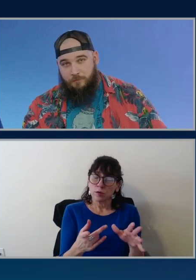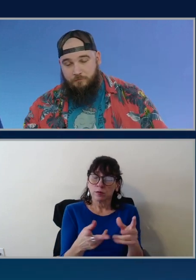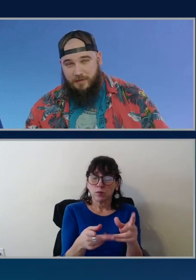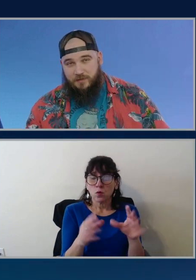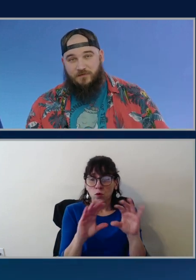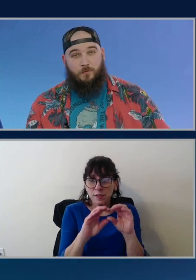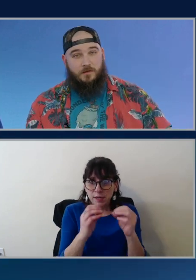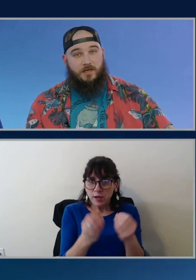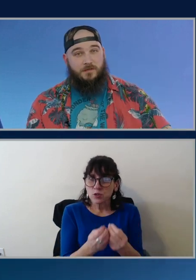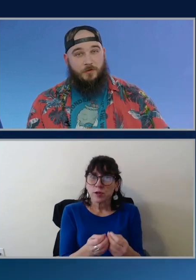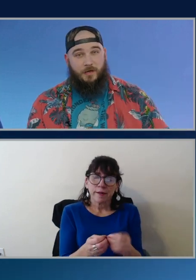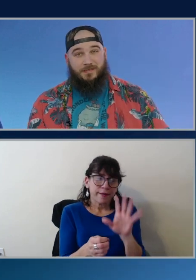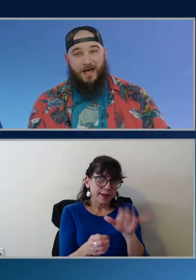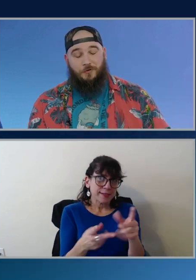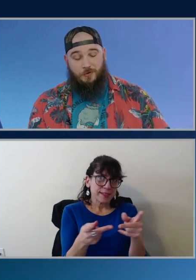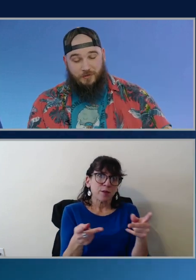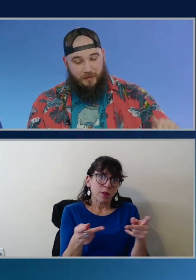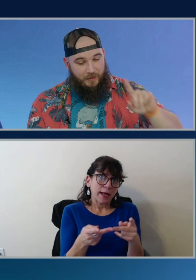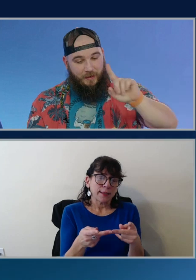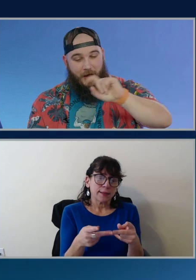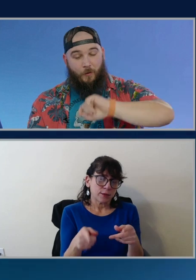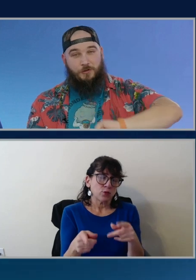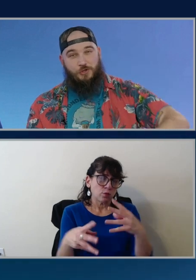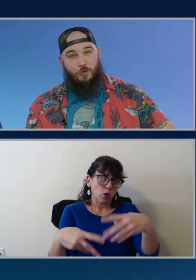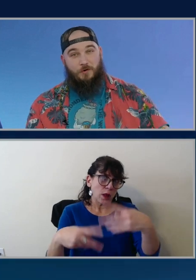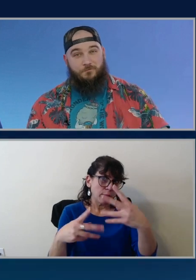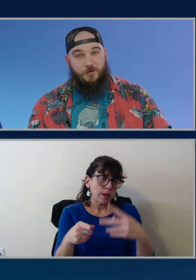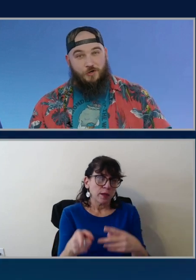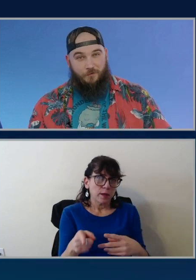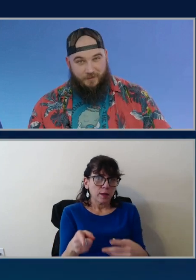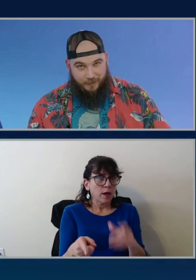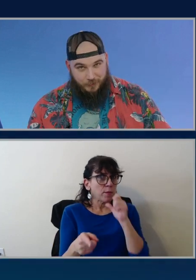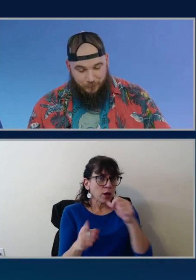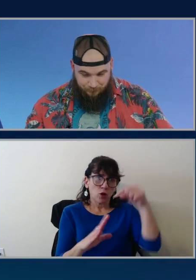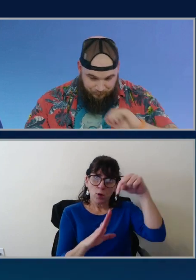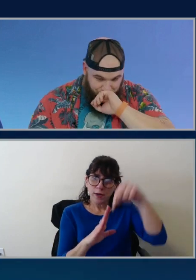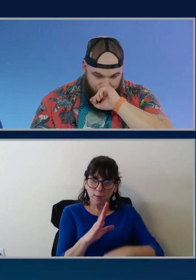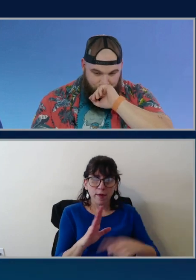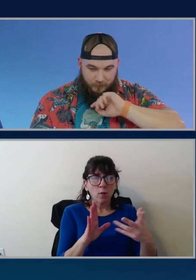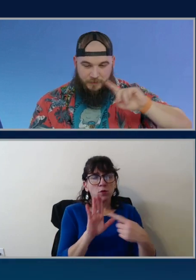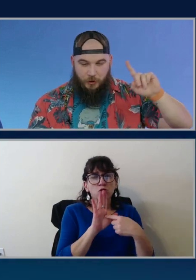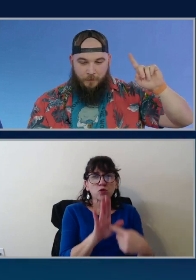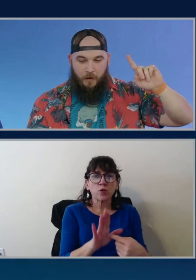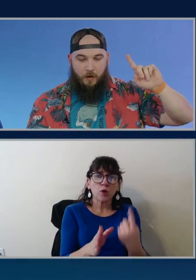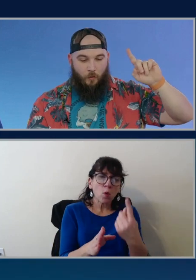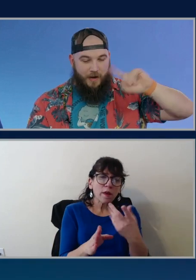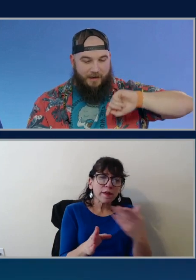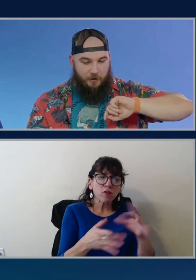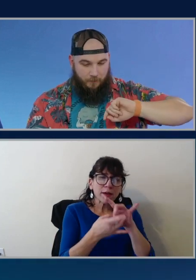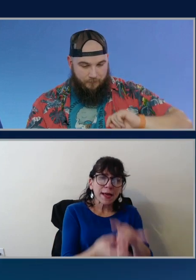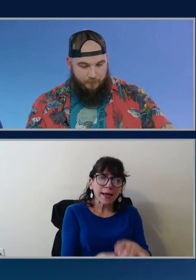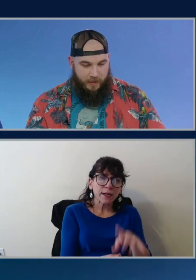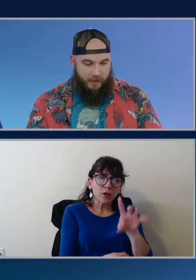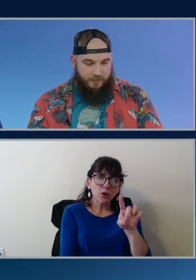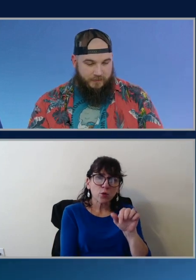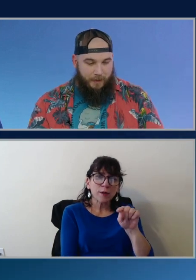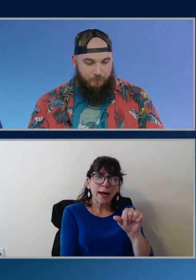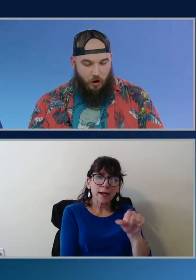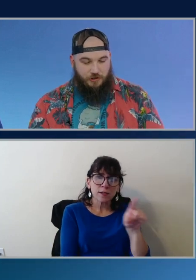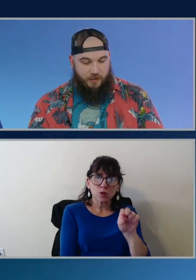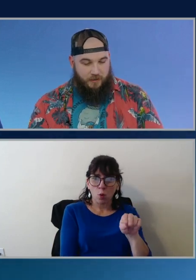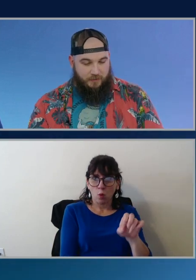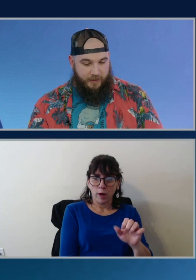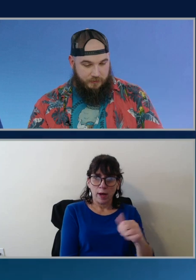into the basics of what Data Zone is and how to use it. I want to show you a feature of Data Zone. So what I have here is